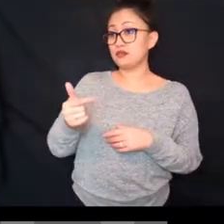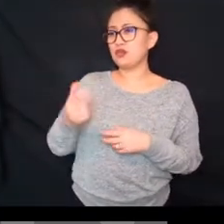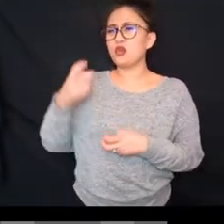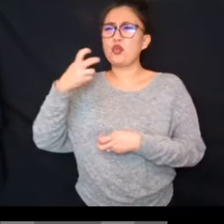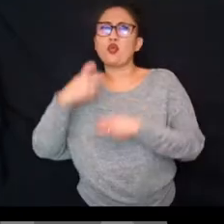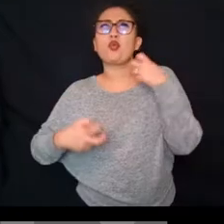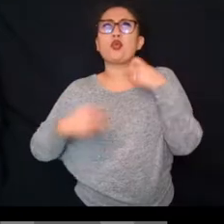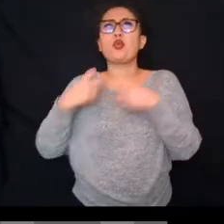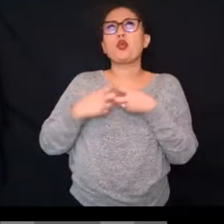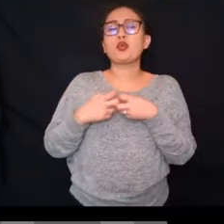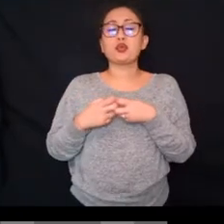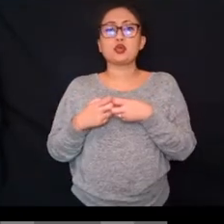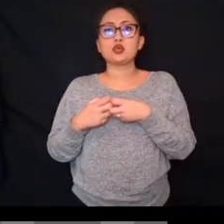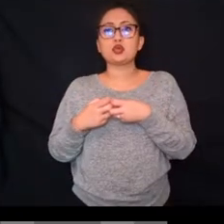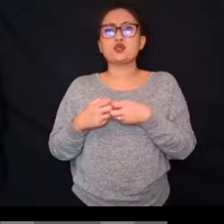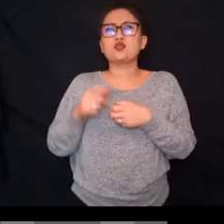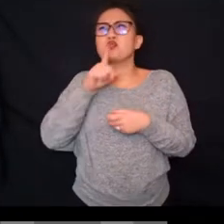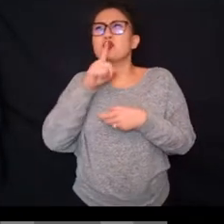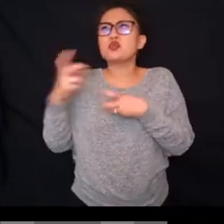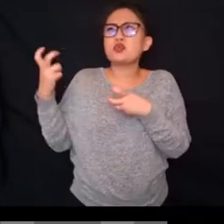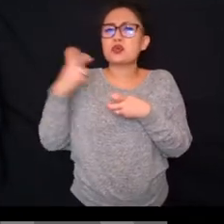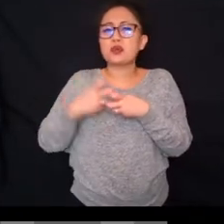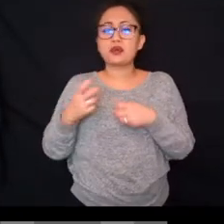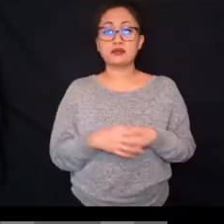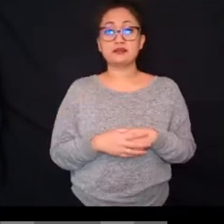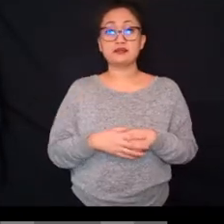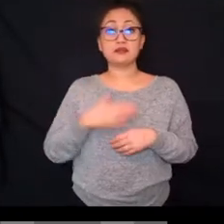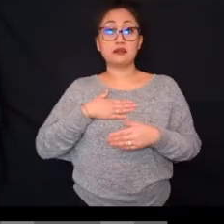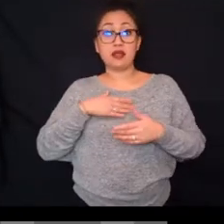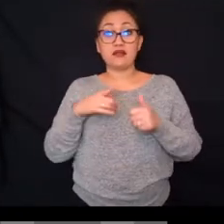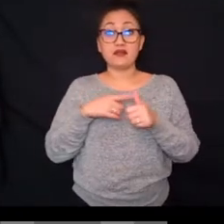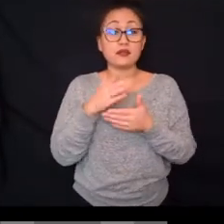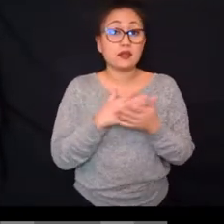All right. Here we go. Let's see if you're ready. My first part? 4.